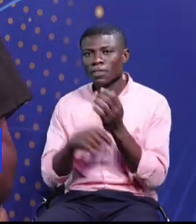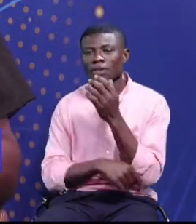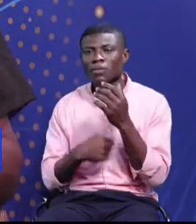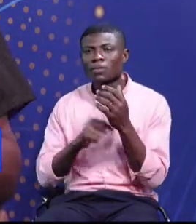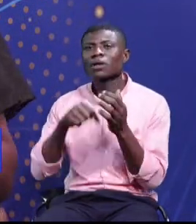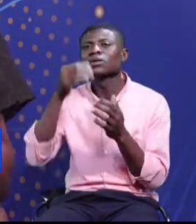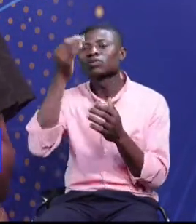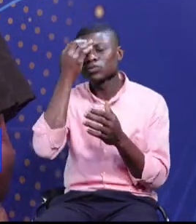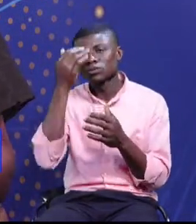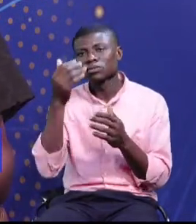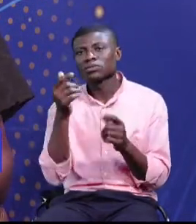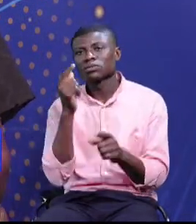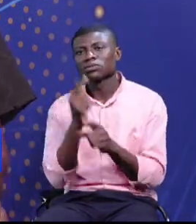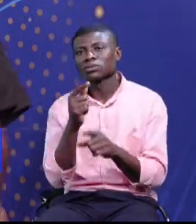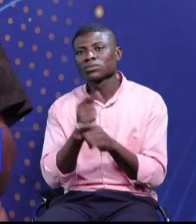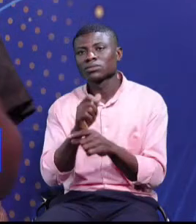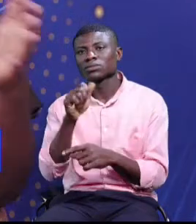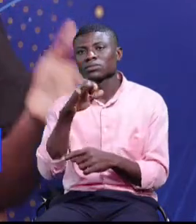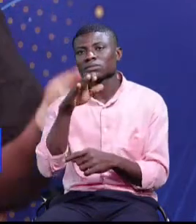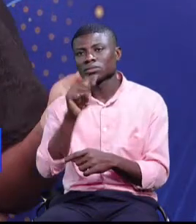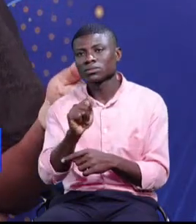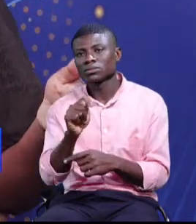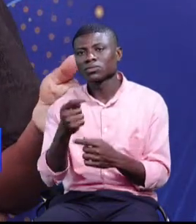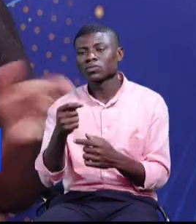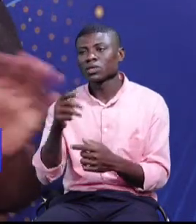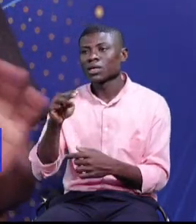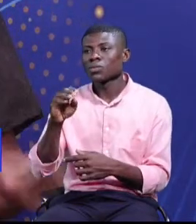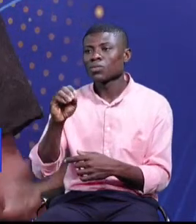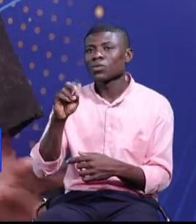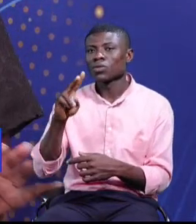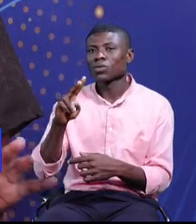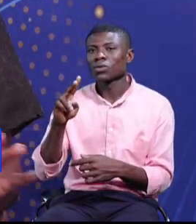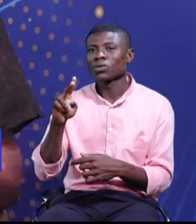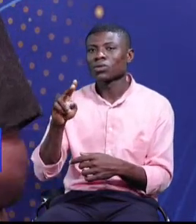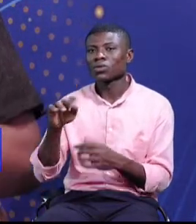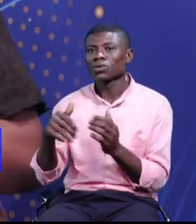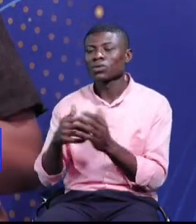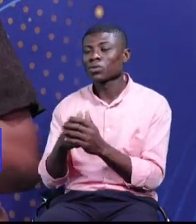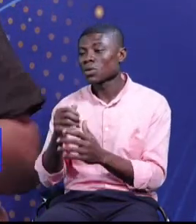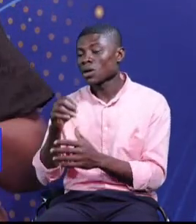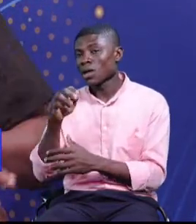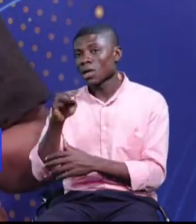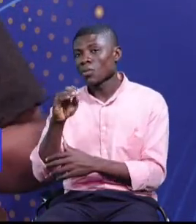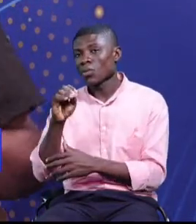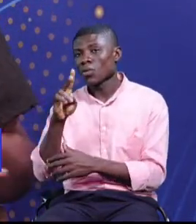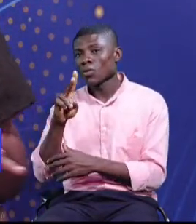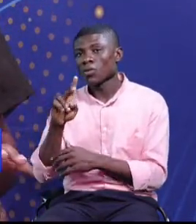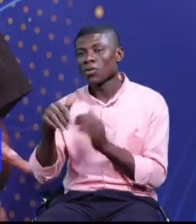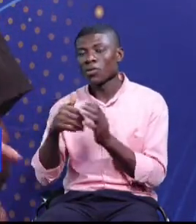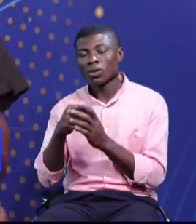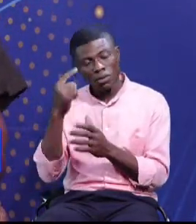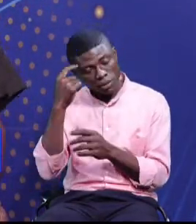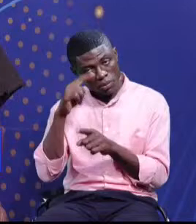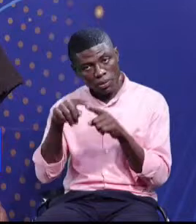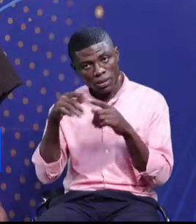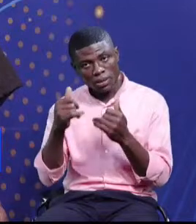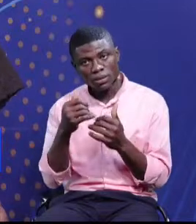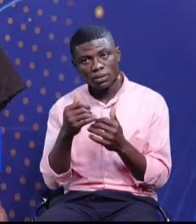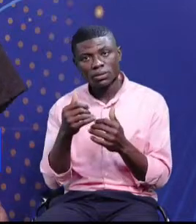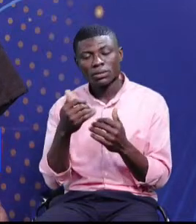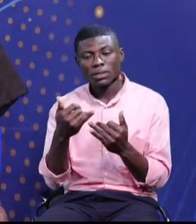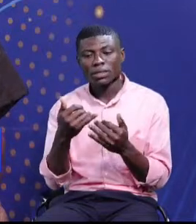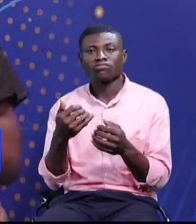out, and we were like, oh, it was the Act. When you signed the MOU, the Act hadn't even been, you know, thought about. But now it's